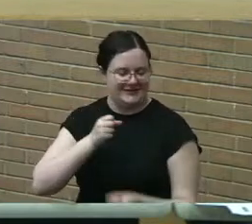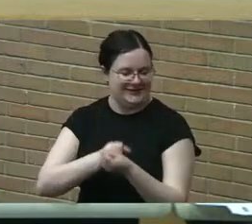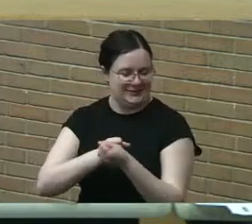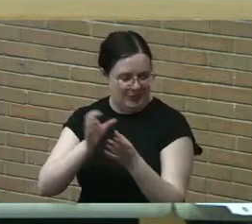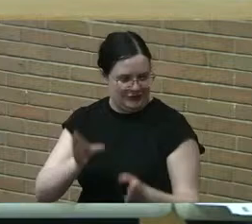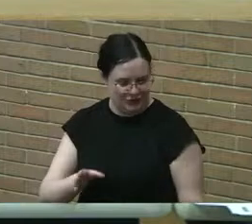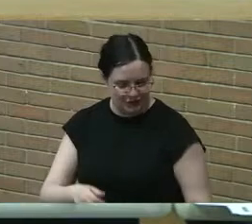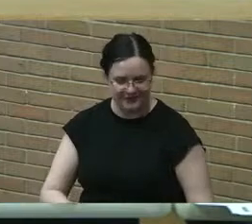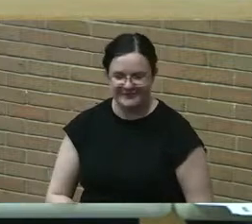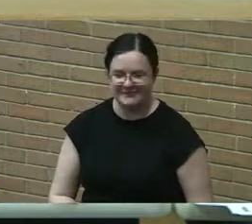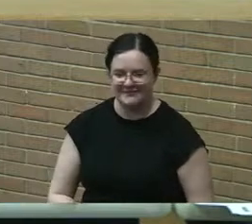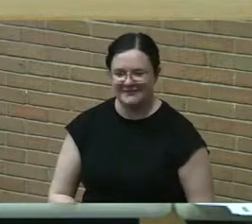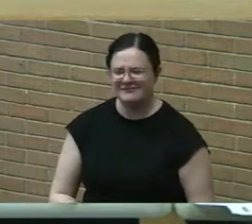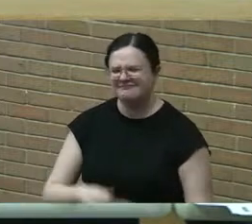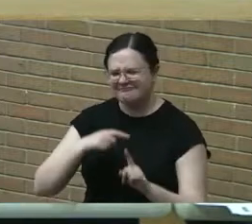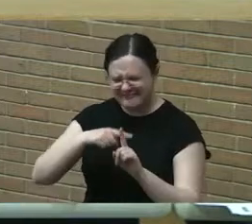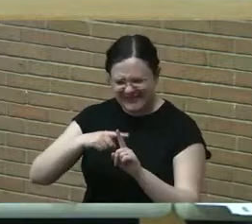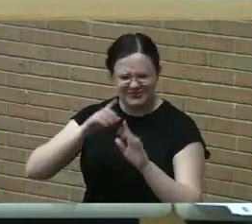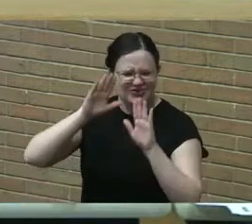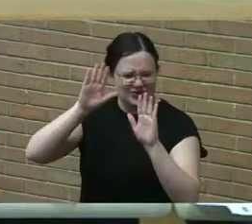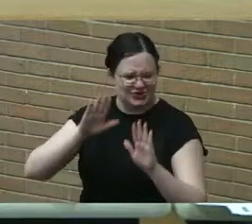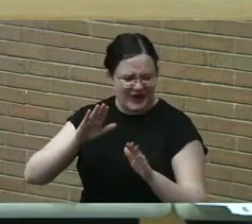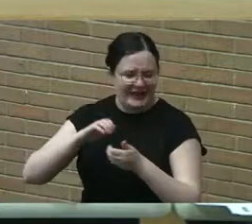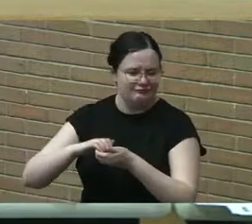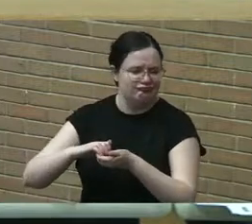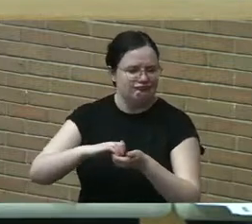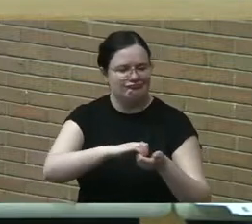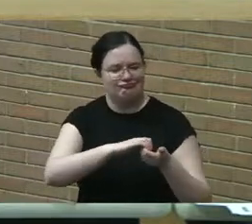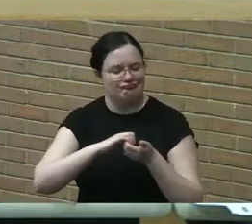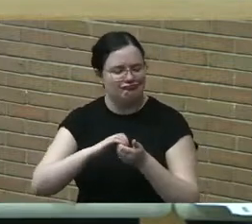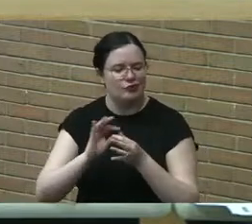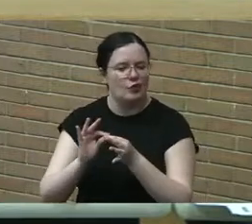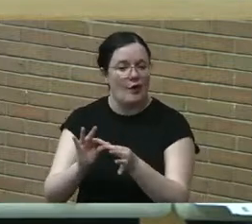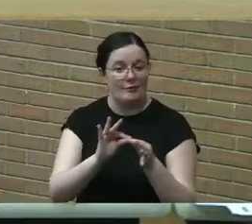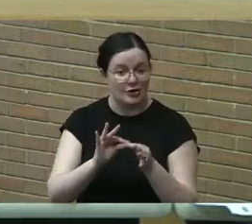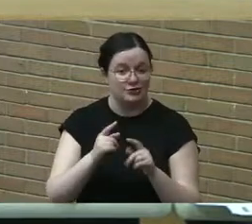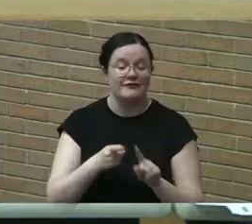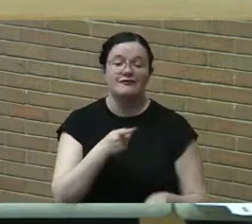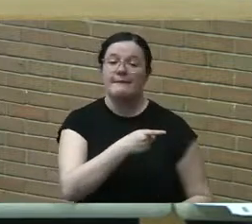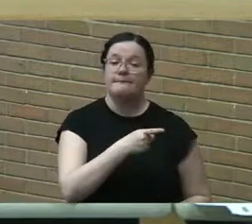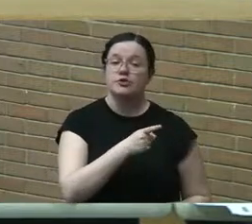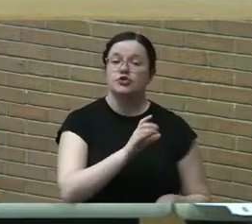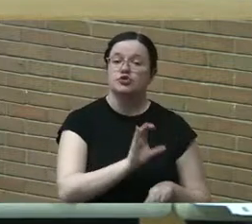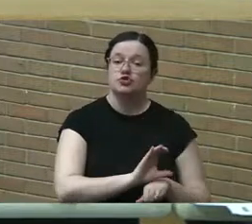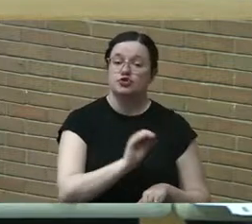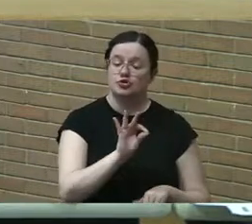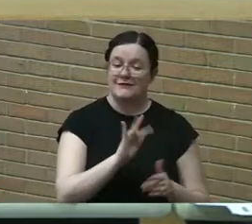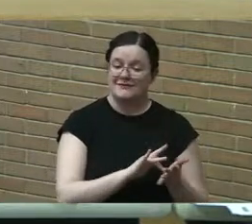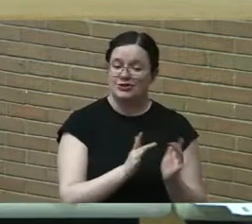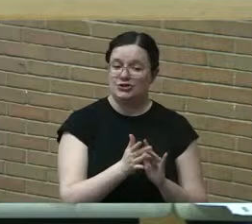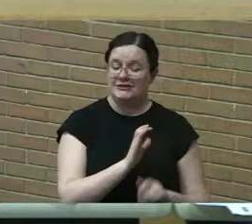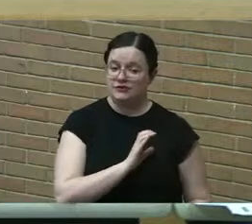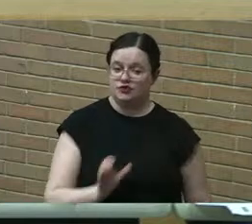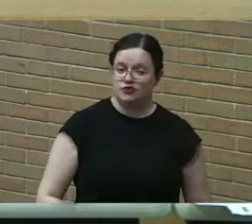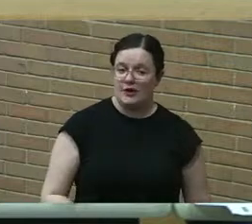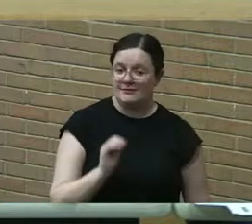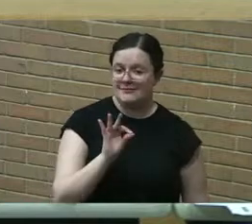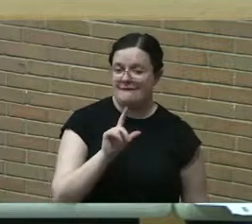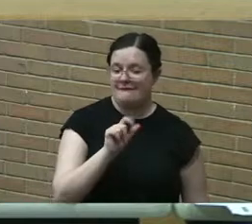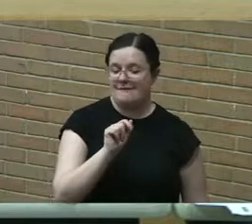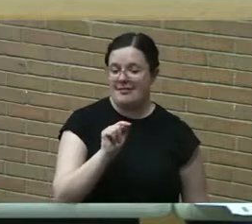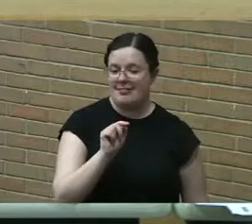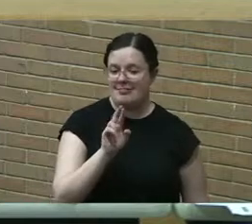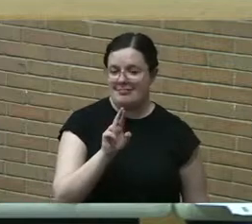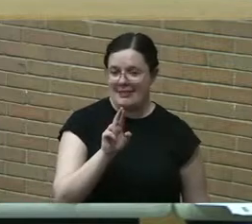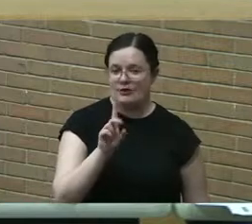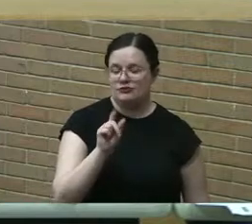got great cooperation both from the Church of Jesus Christ of Latter-day Saints on Westfall Road, right